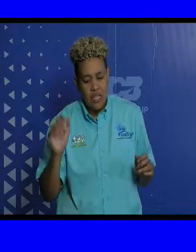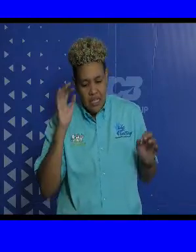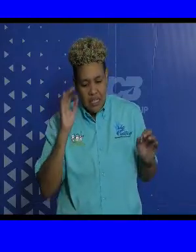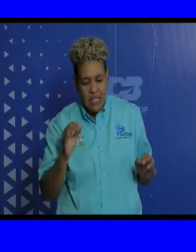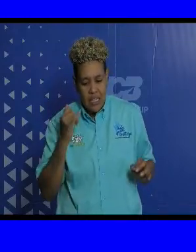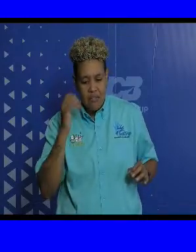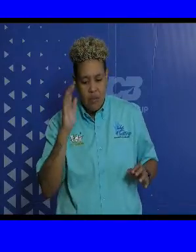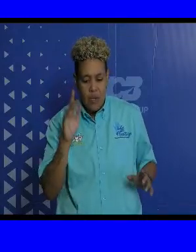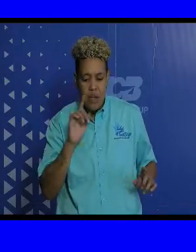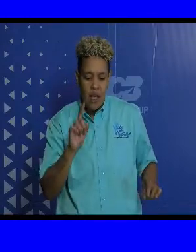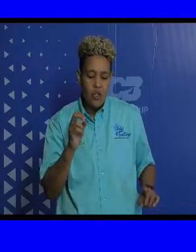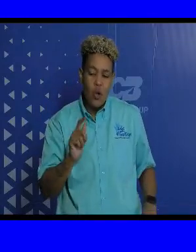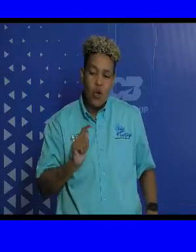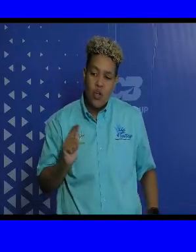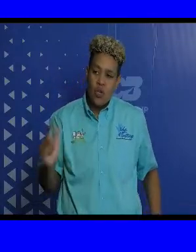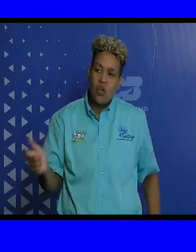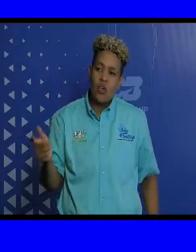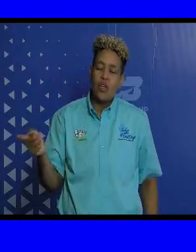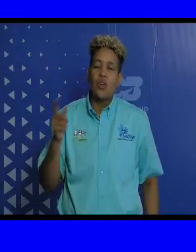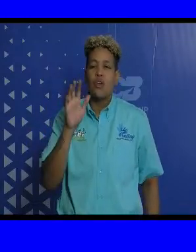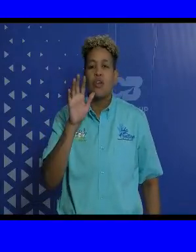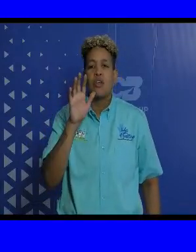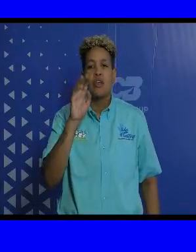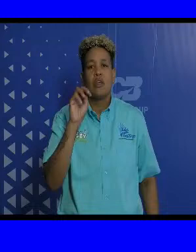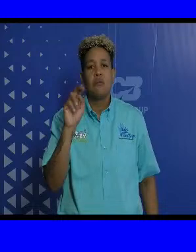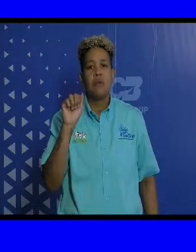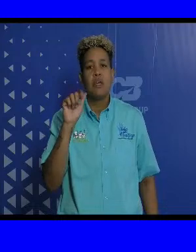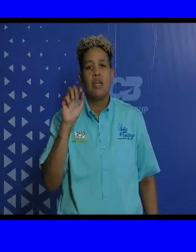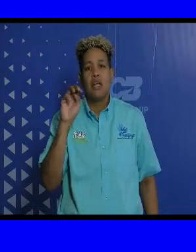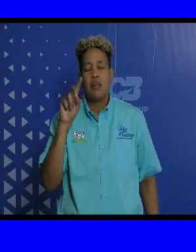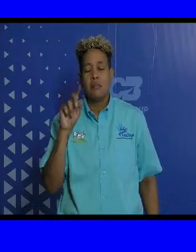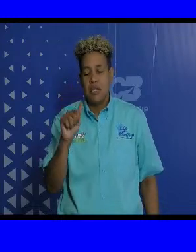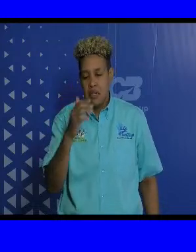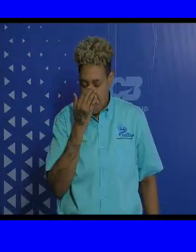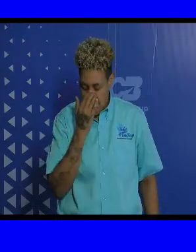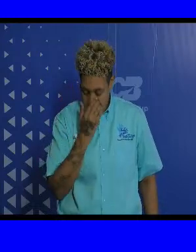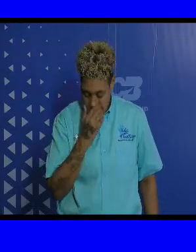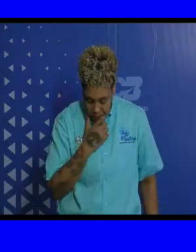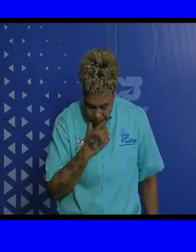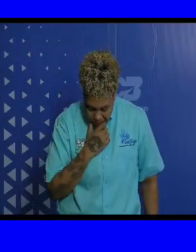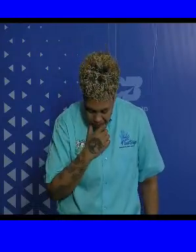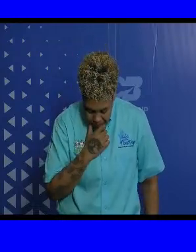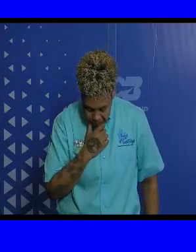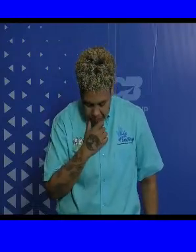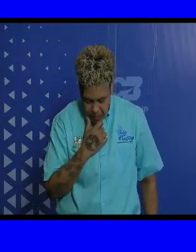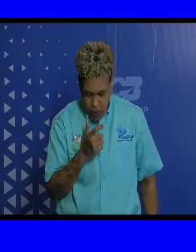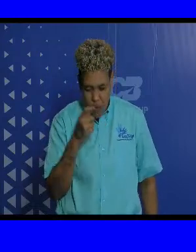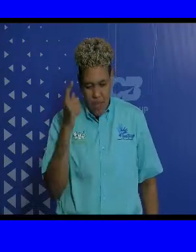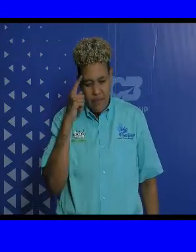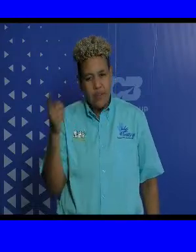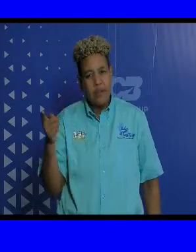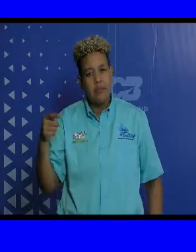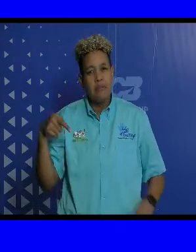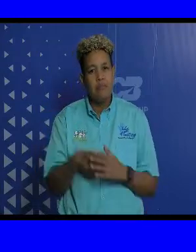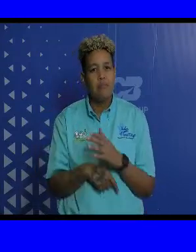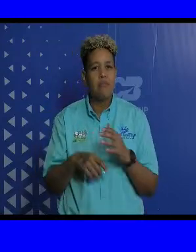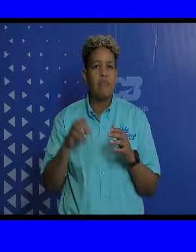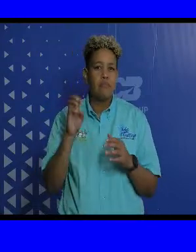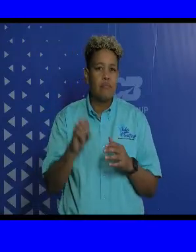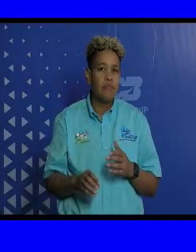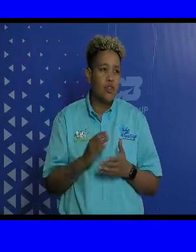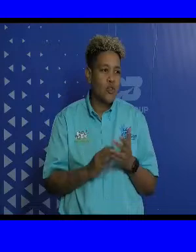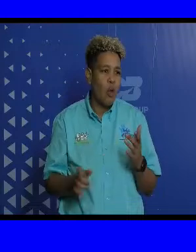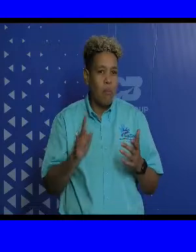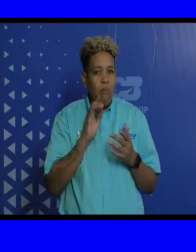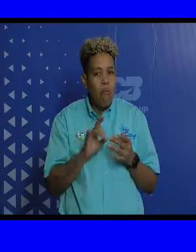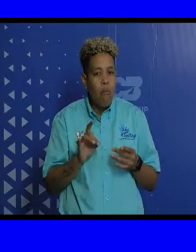if you will take it or if you will kick it to Mr. Almeida, who has, I think, to an extent addressed some of it